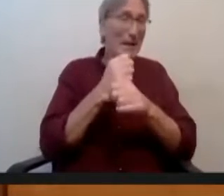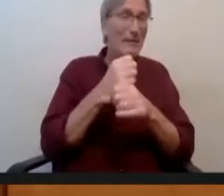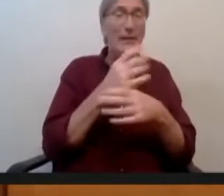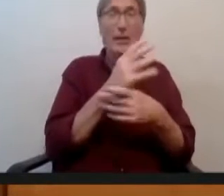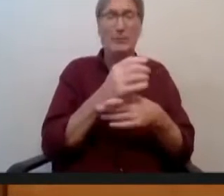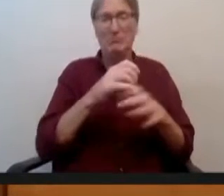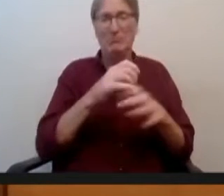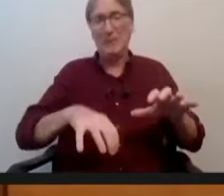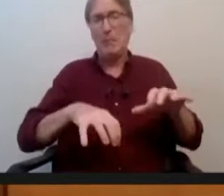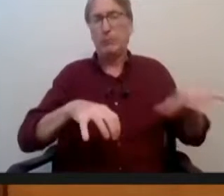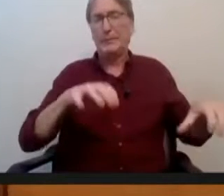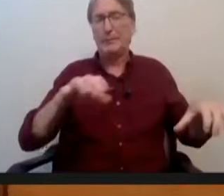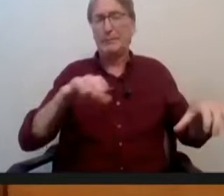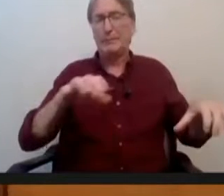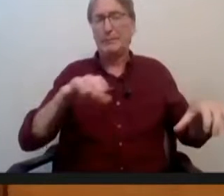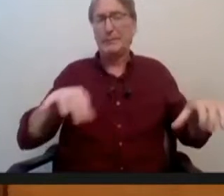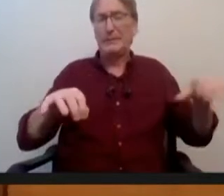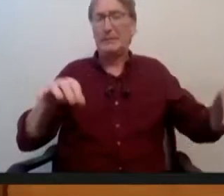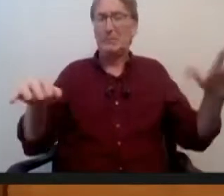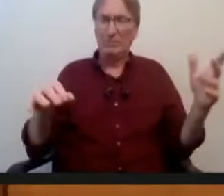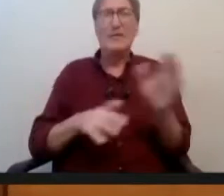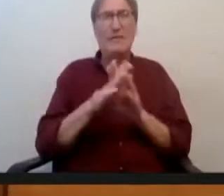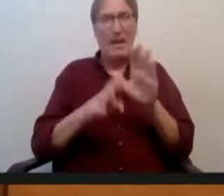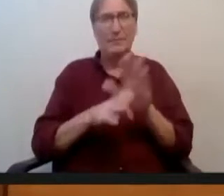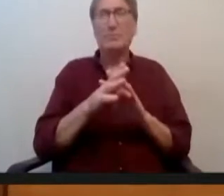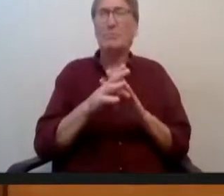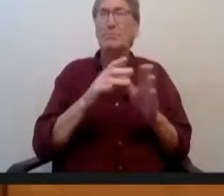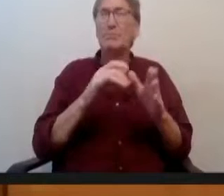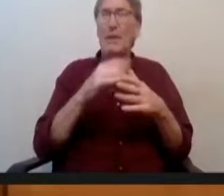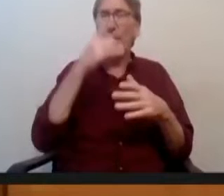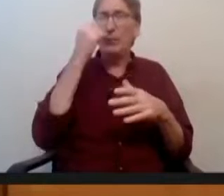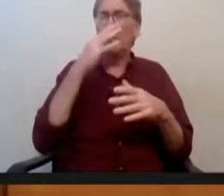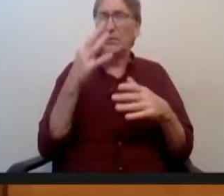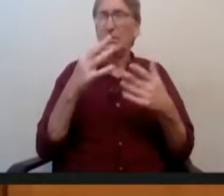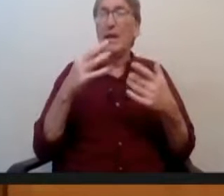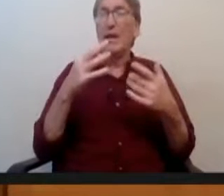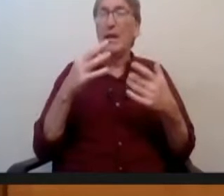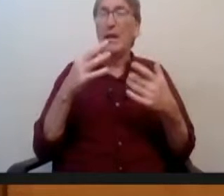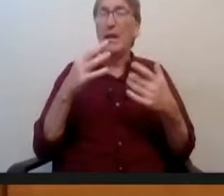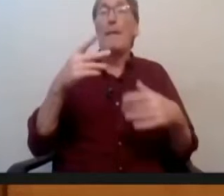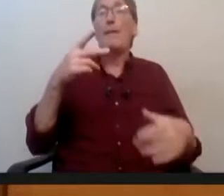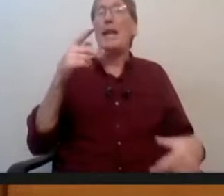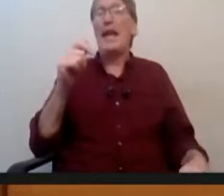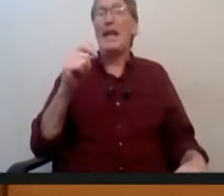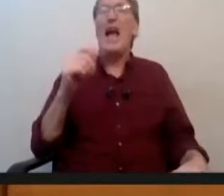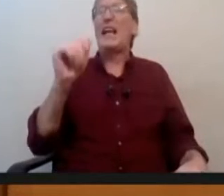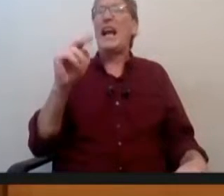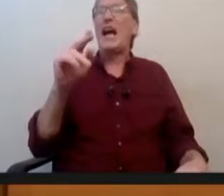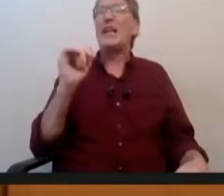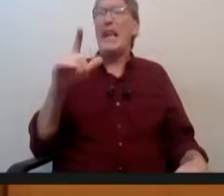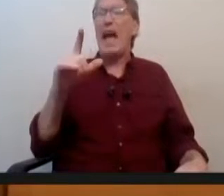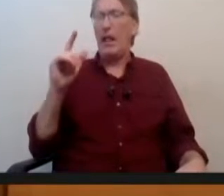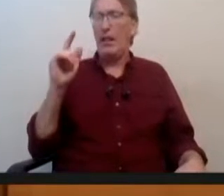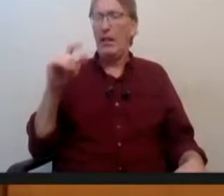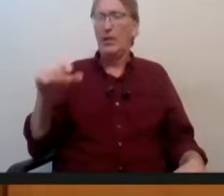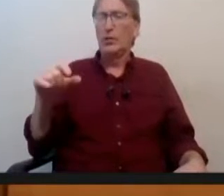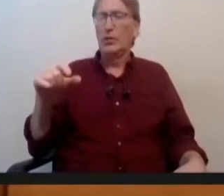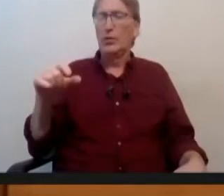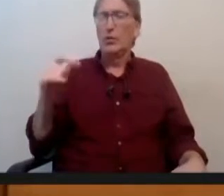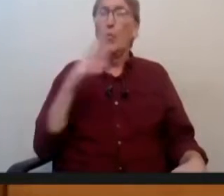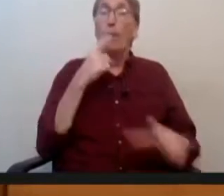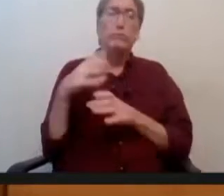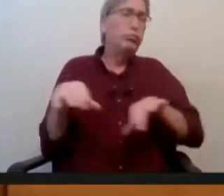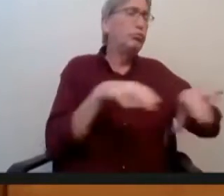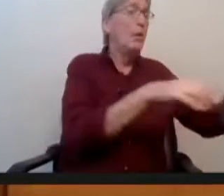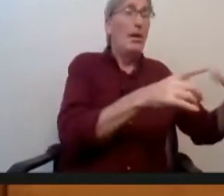river, was being enhanced by the construction of the Pennsylvania Canal System. By 1900, the neighborhood had its own